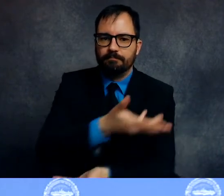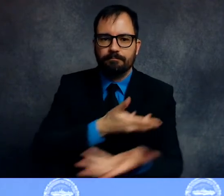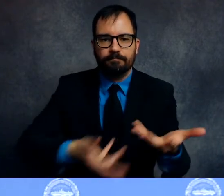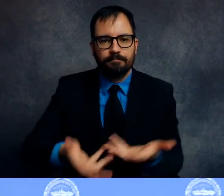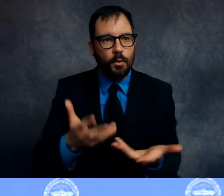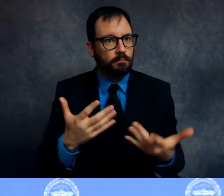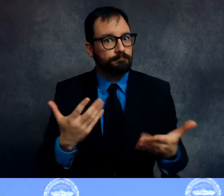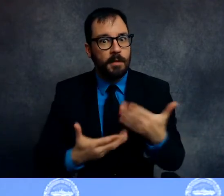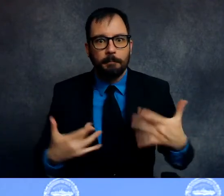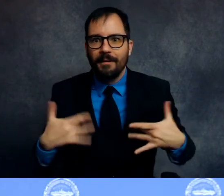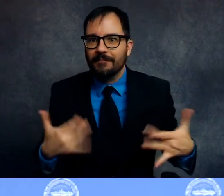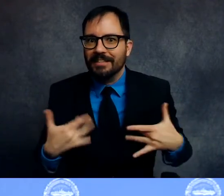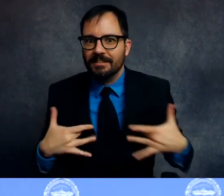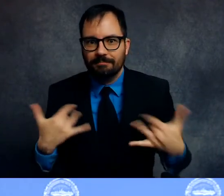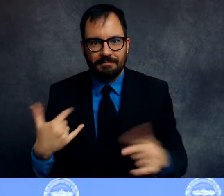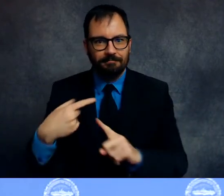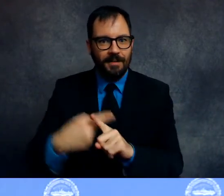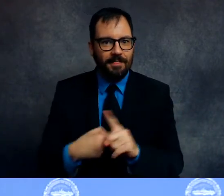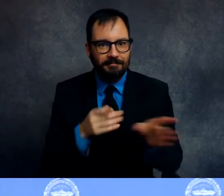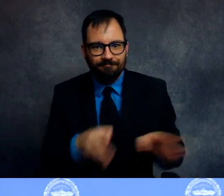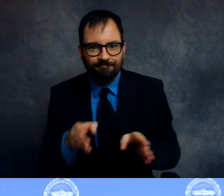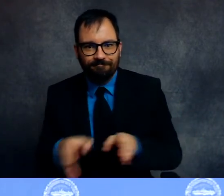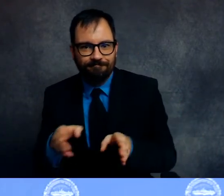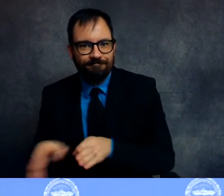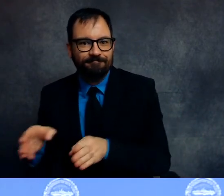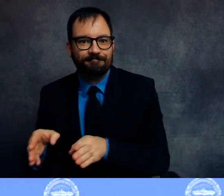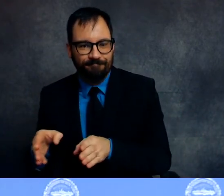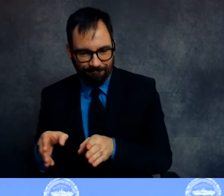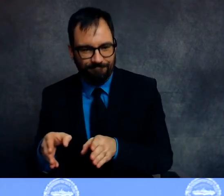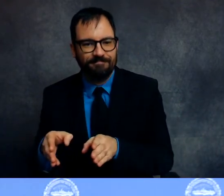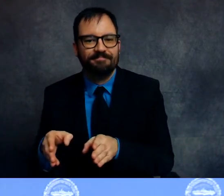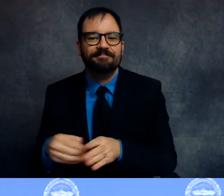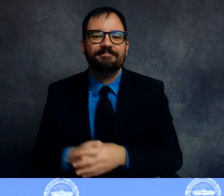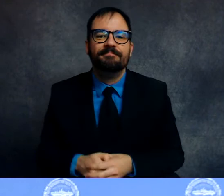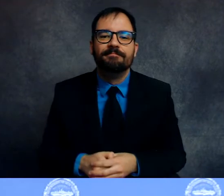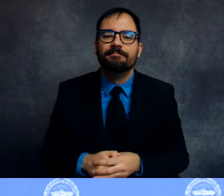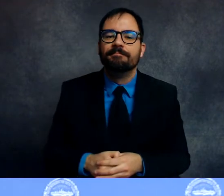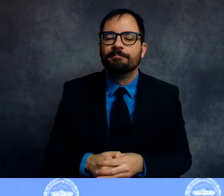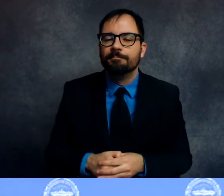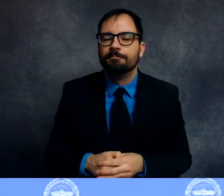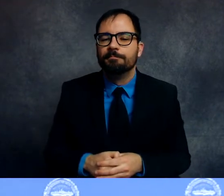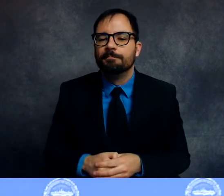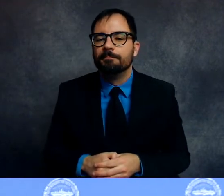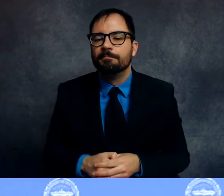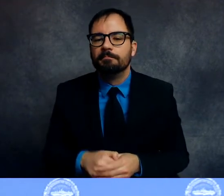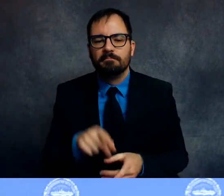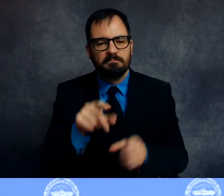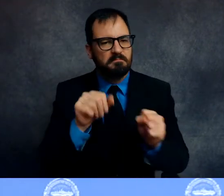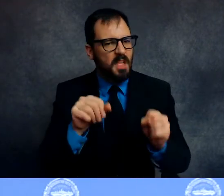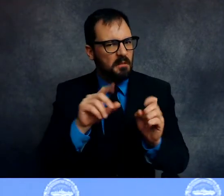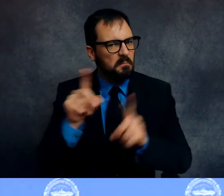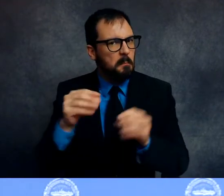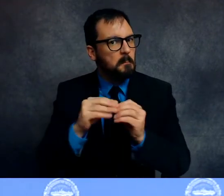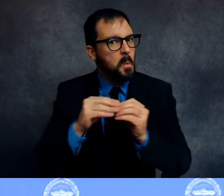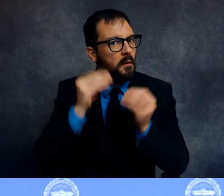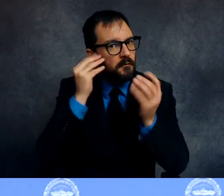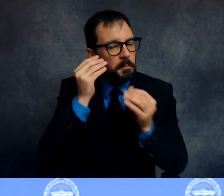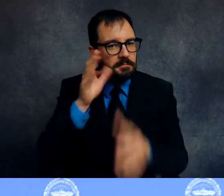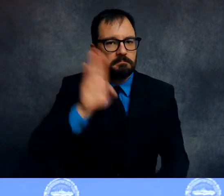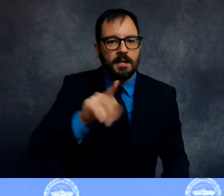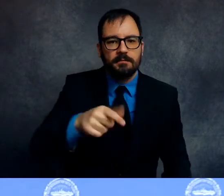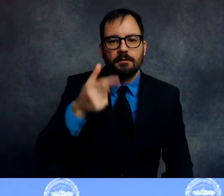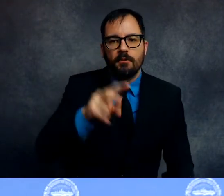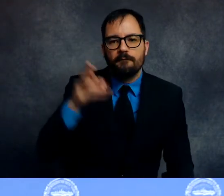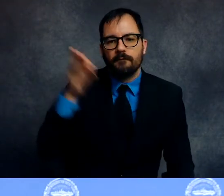fair economy. We have a range of events planned for Women's History Month through our Office of Women's Advancement, and our Executive Director, Alex